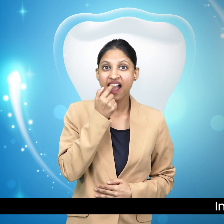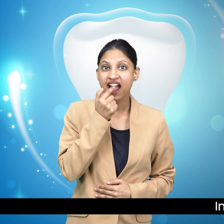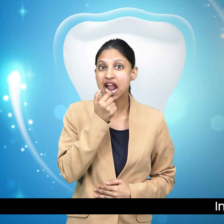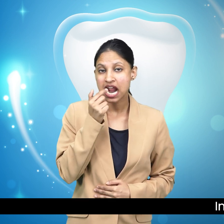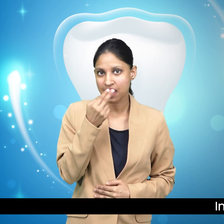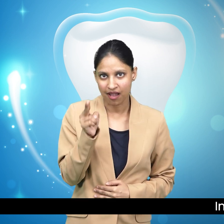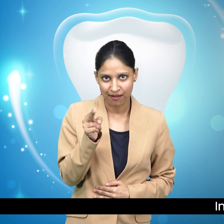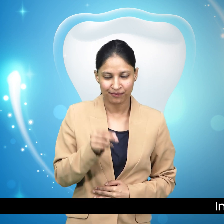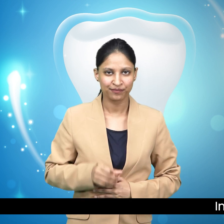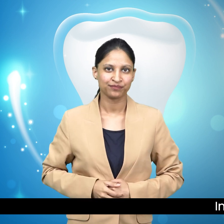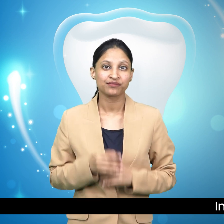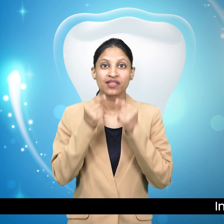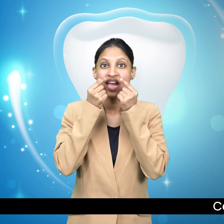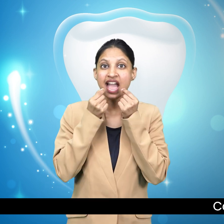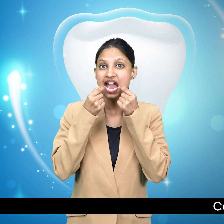incisors,